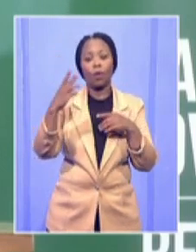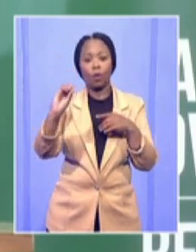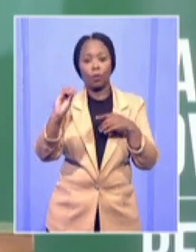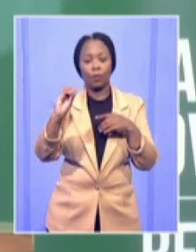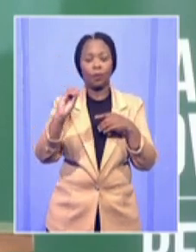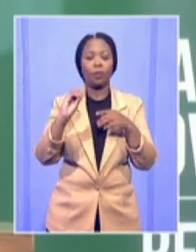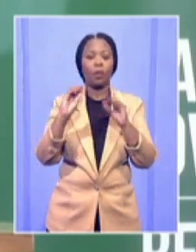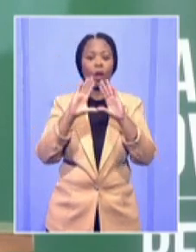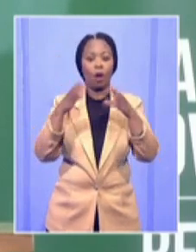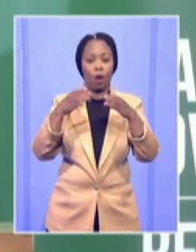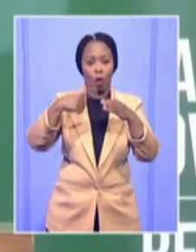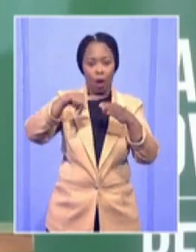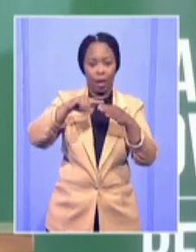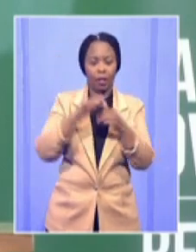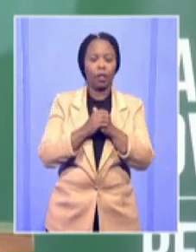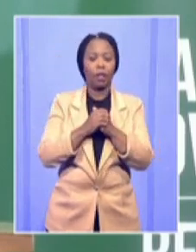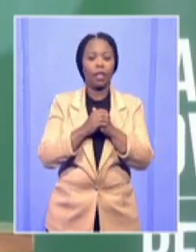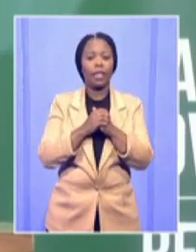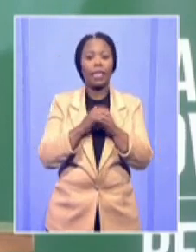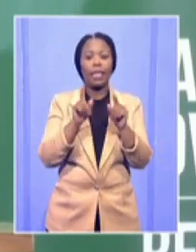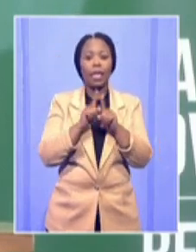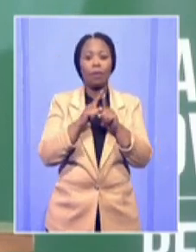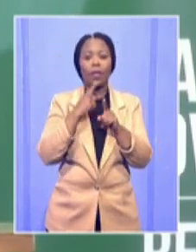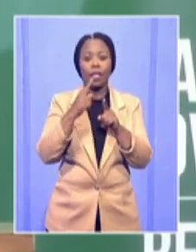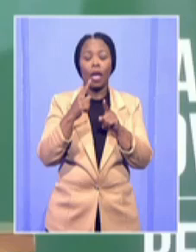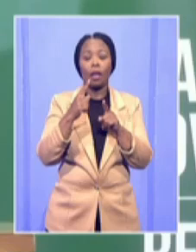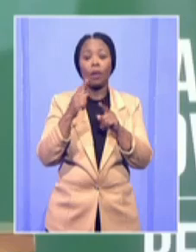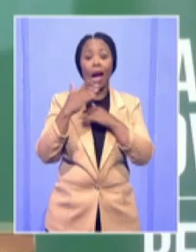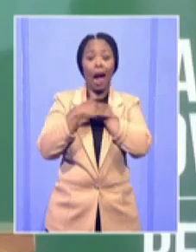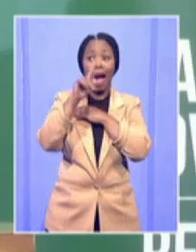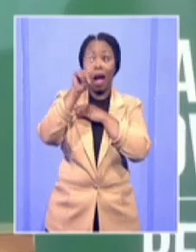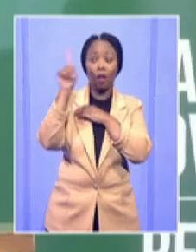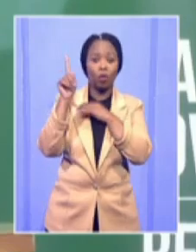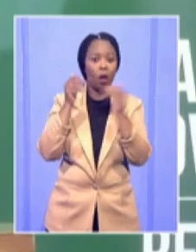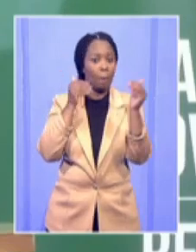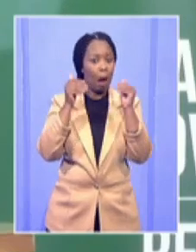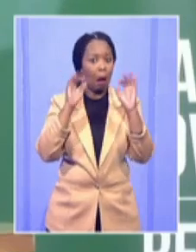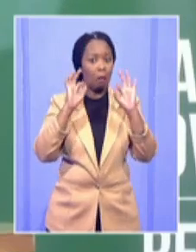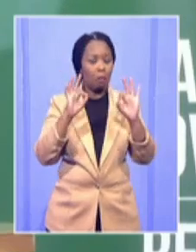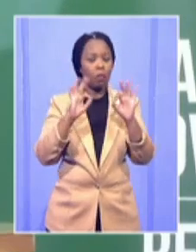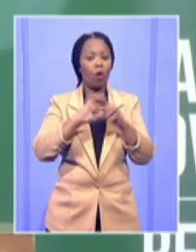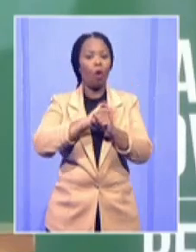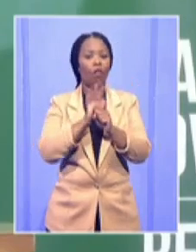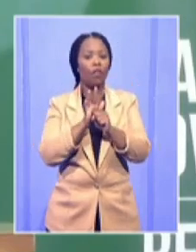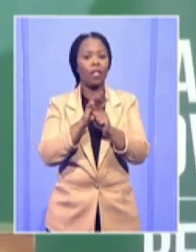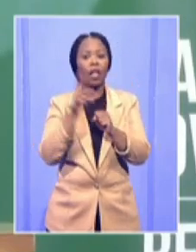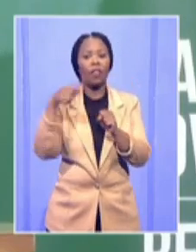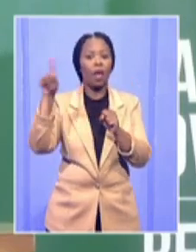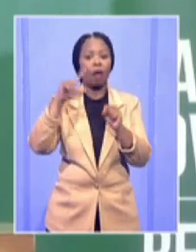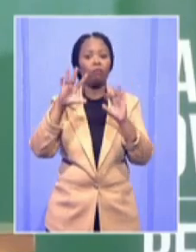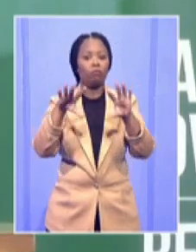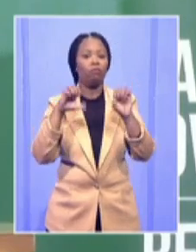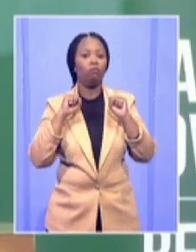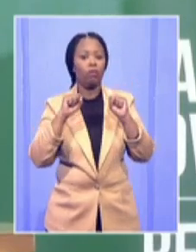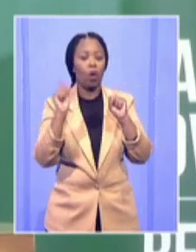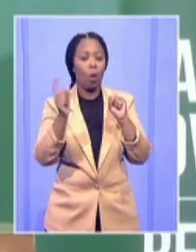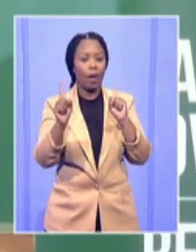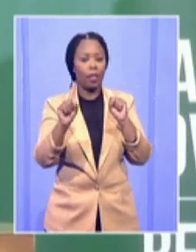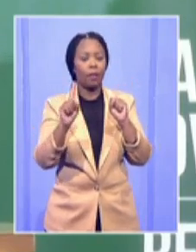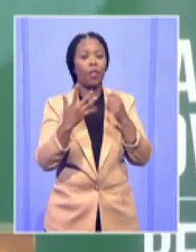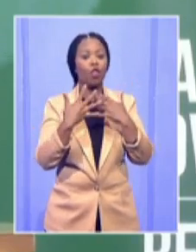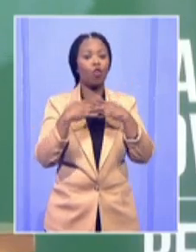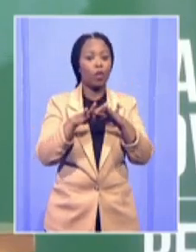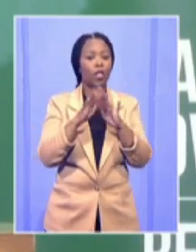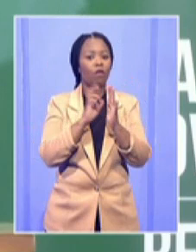noted that countries that successfully managed the COVID-19 pandemic adopted inclusive whole